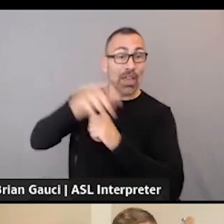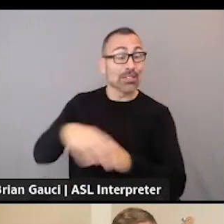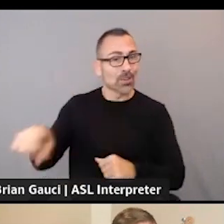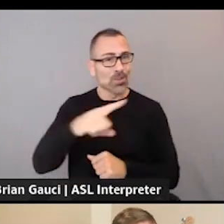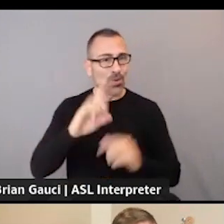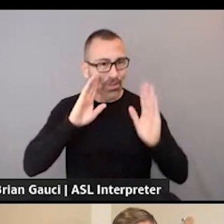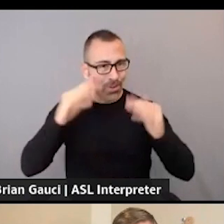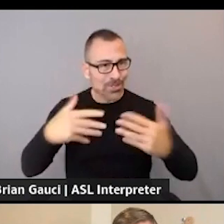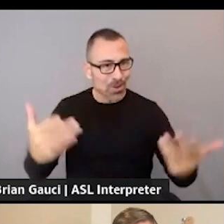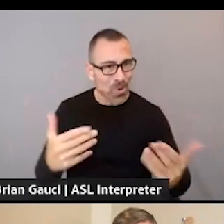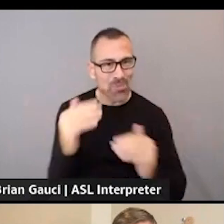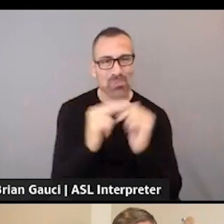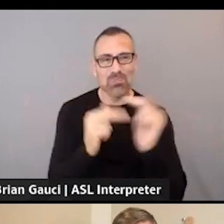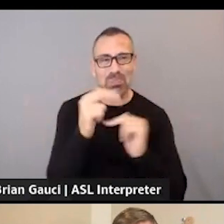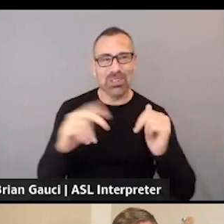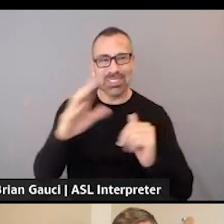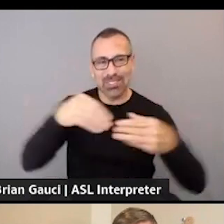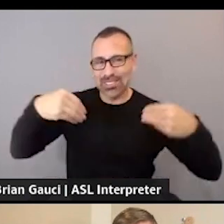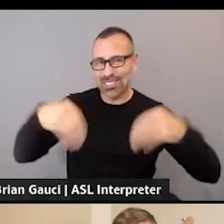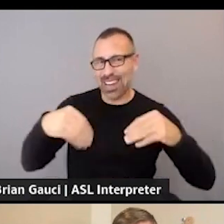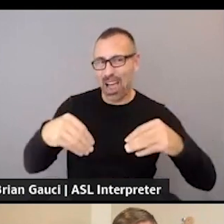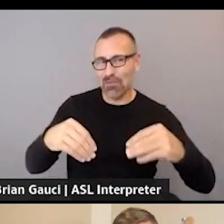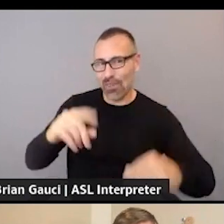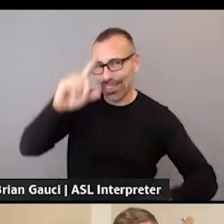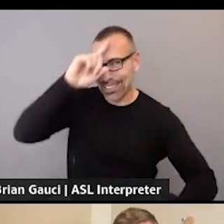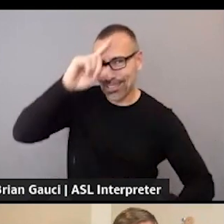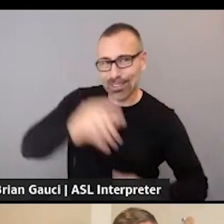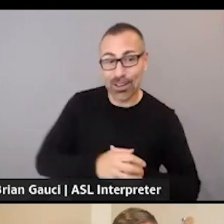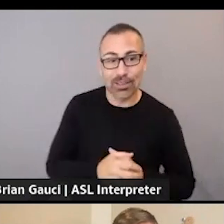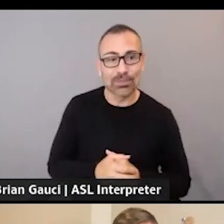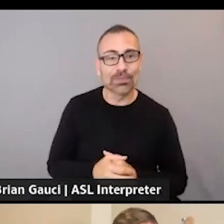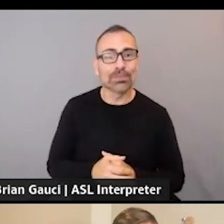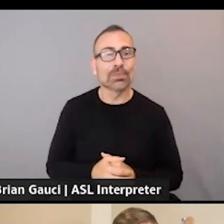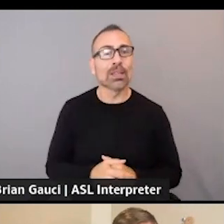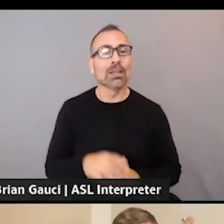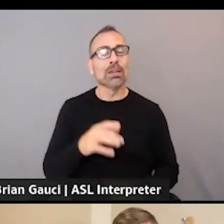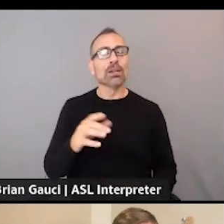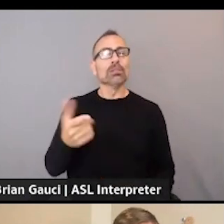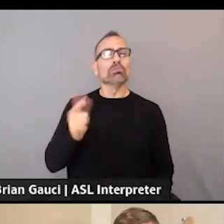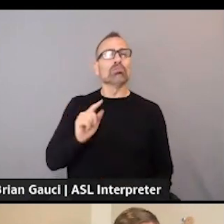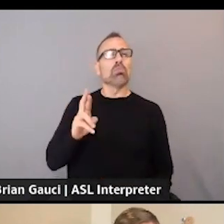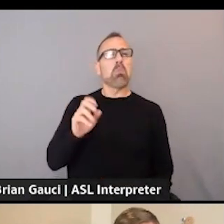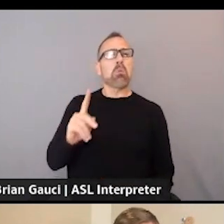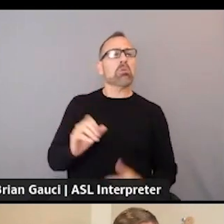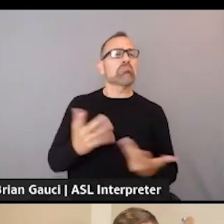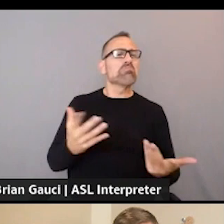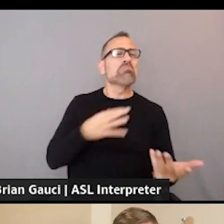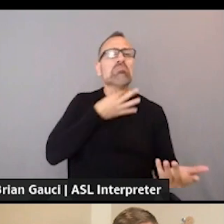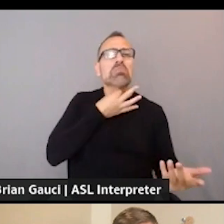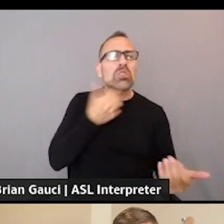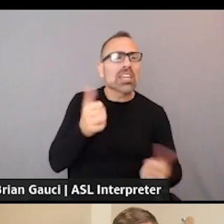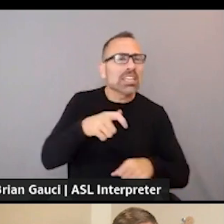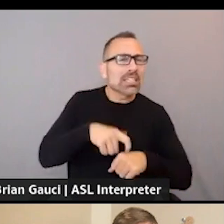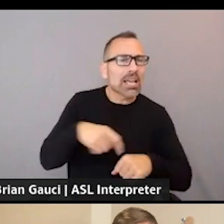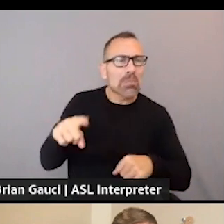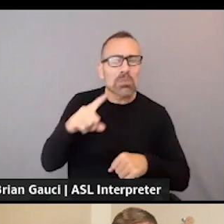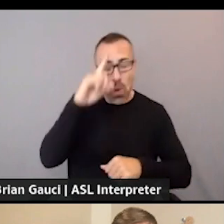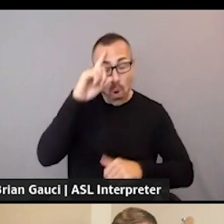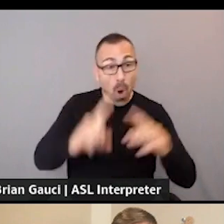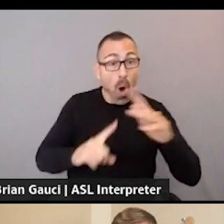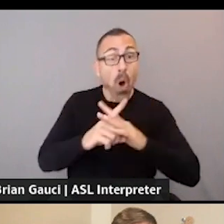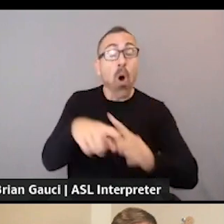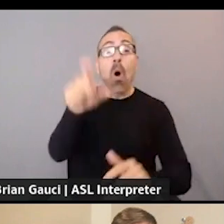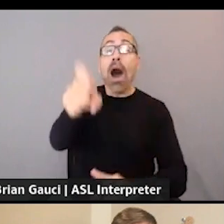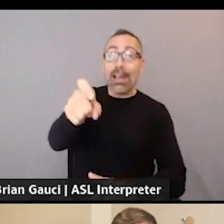So, Sky, were there any pointers that it was time to modernize? Was there anything that really stuck out that made you feel like, even given your